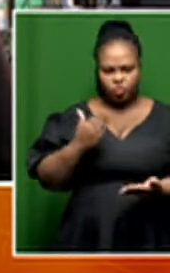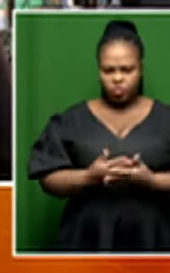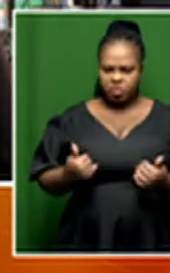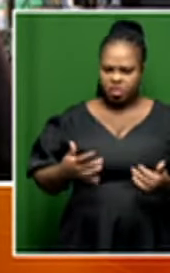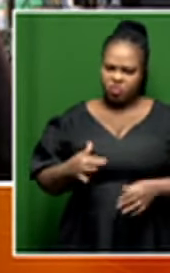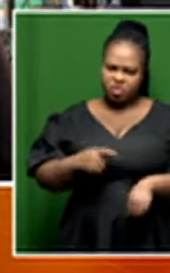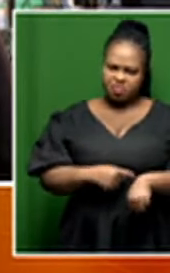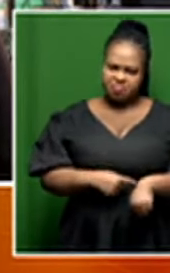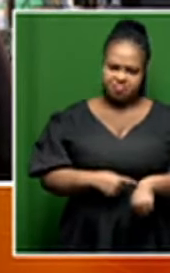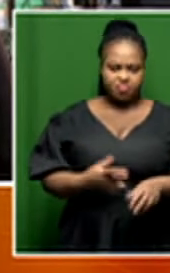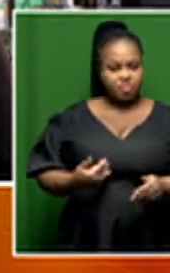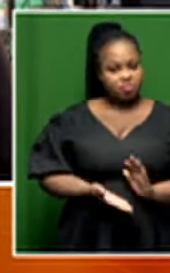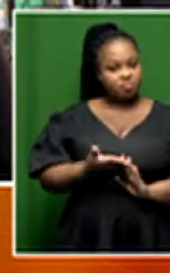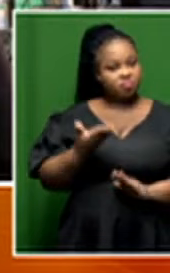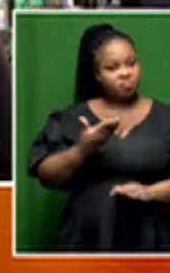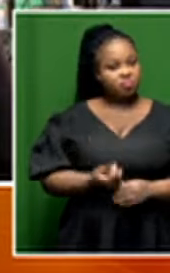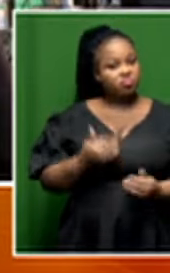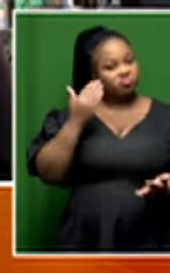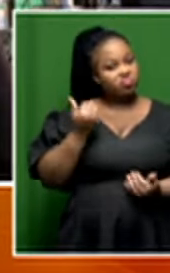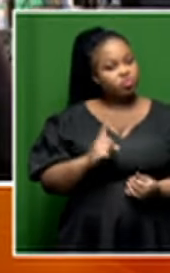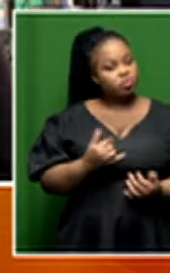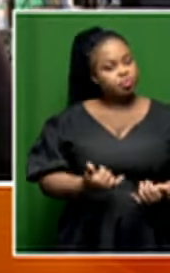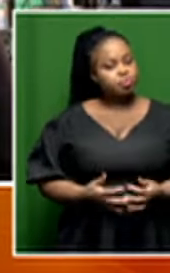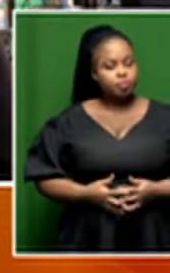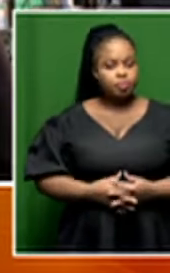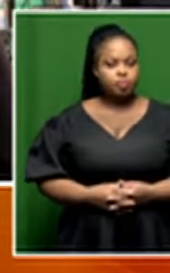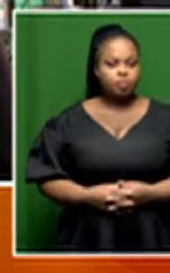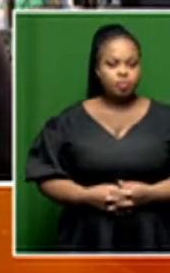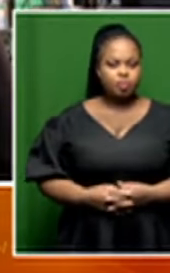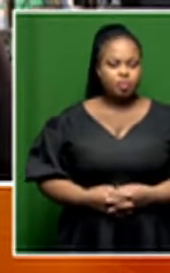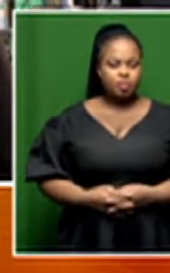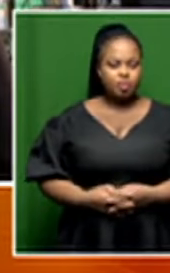they begin, but let's just get an update from you of what we can expect today. Good morning to you.